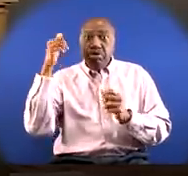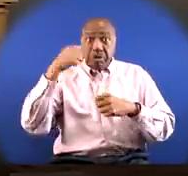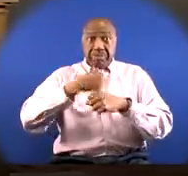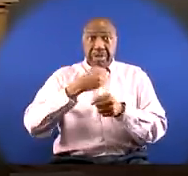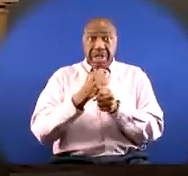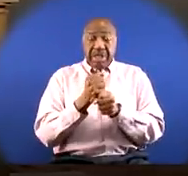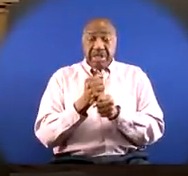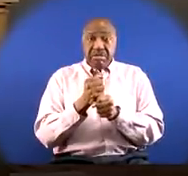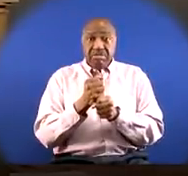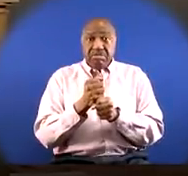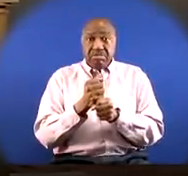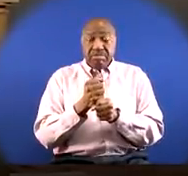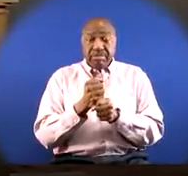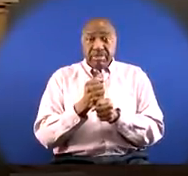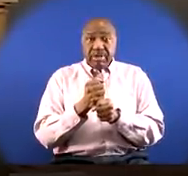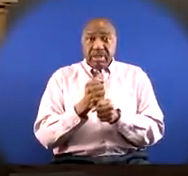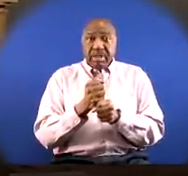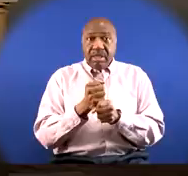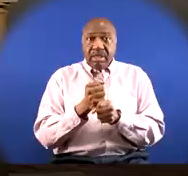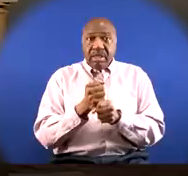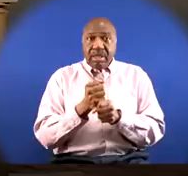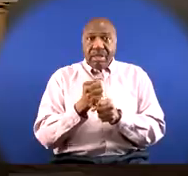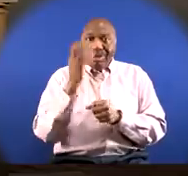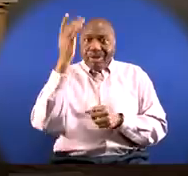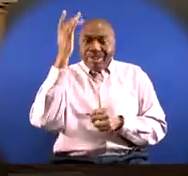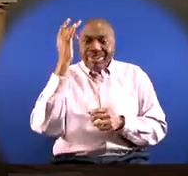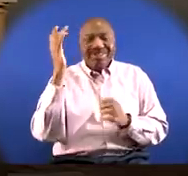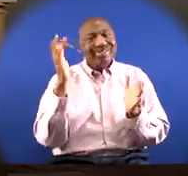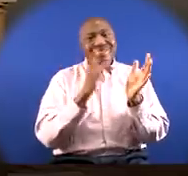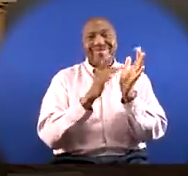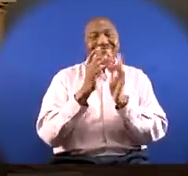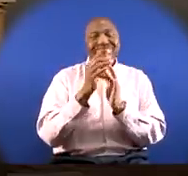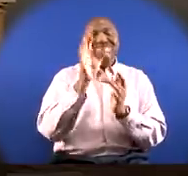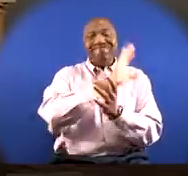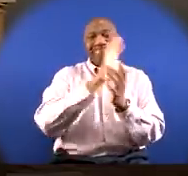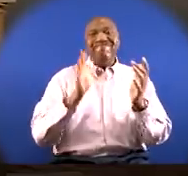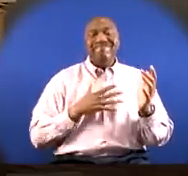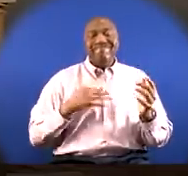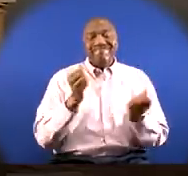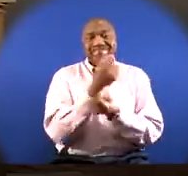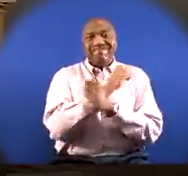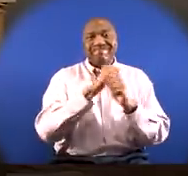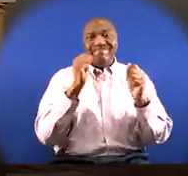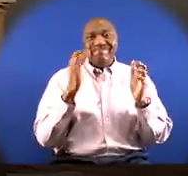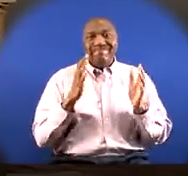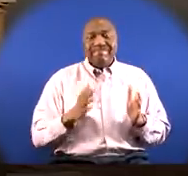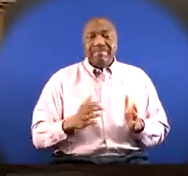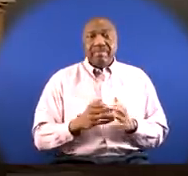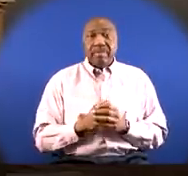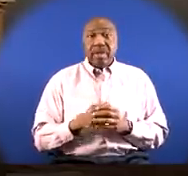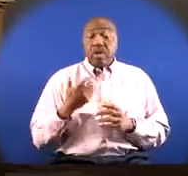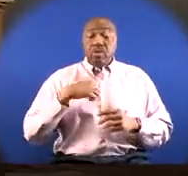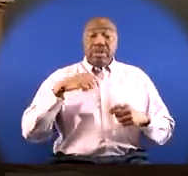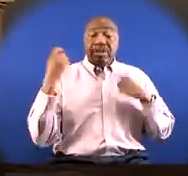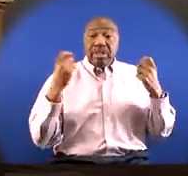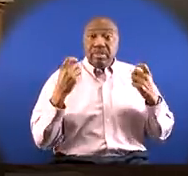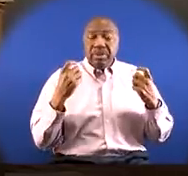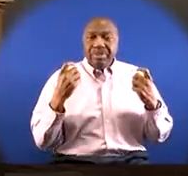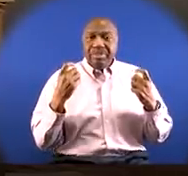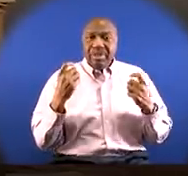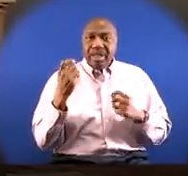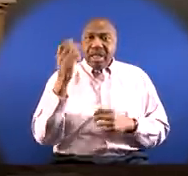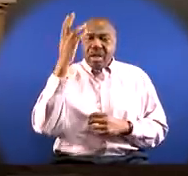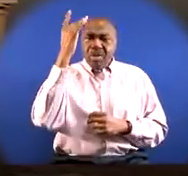possible, all because of Jesus. We celebrate what has happened because we know that we